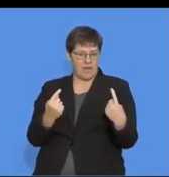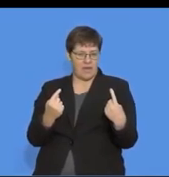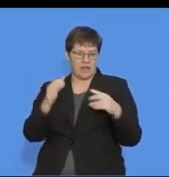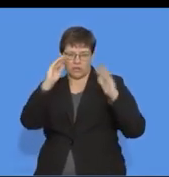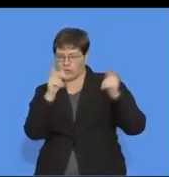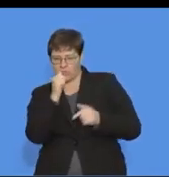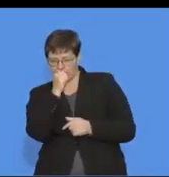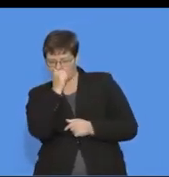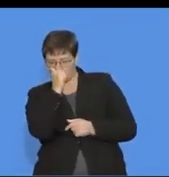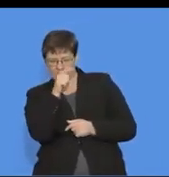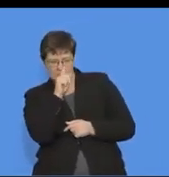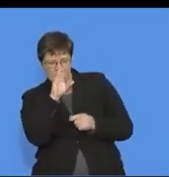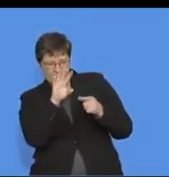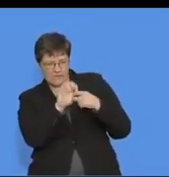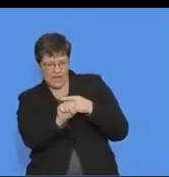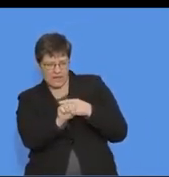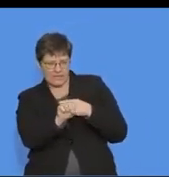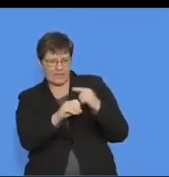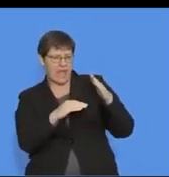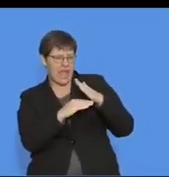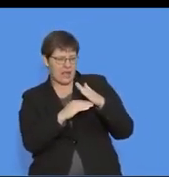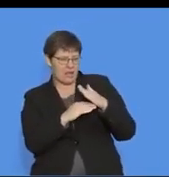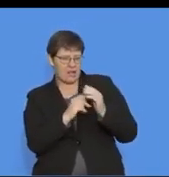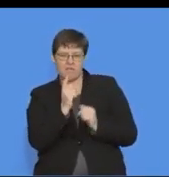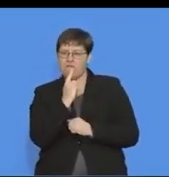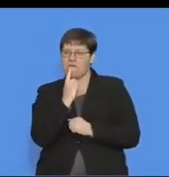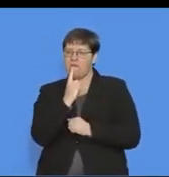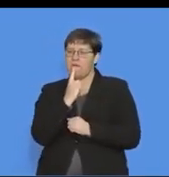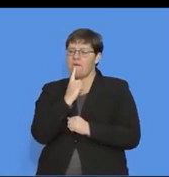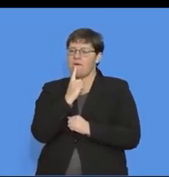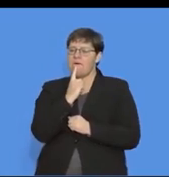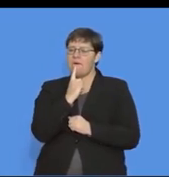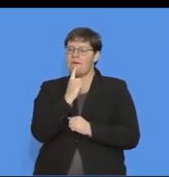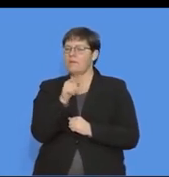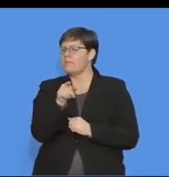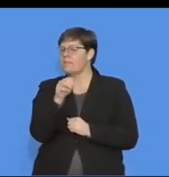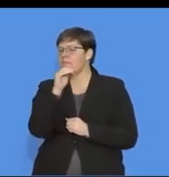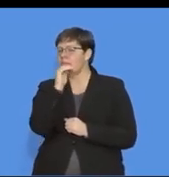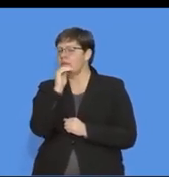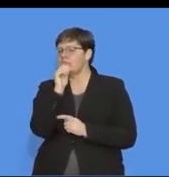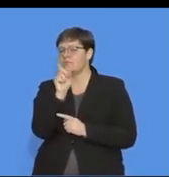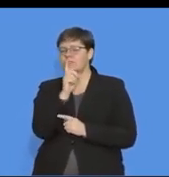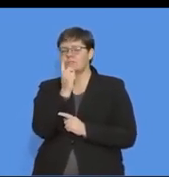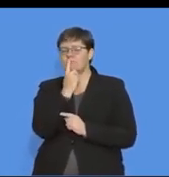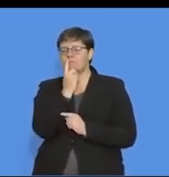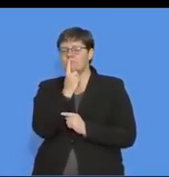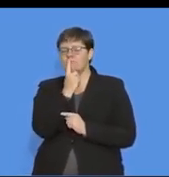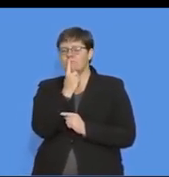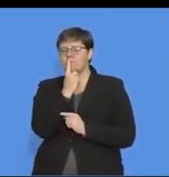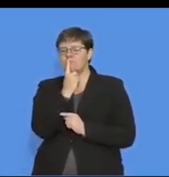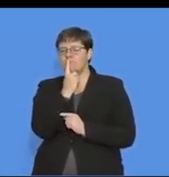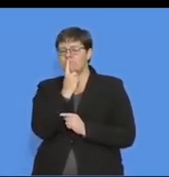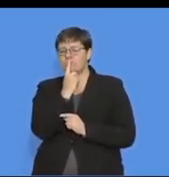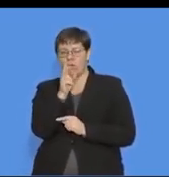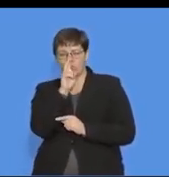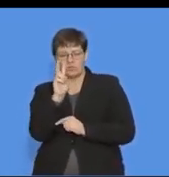shapes maybe, so that I can find this angle here. So what this will then be, because I'm just quickly trying to